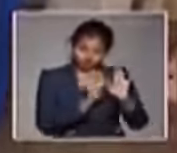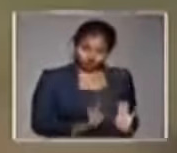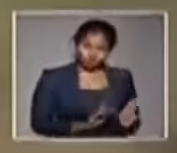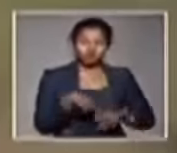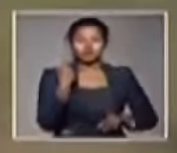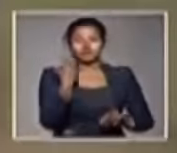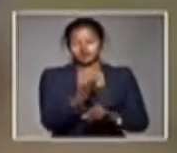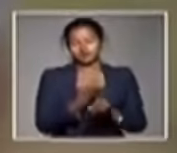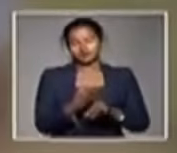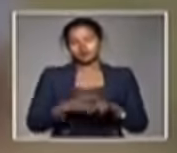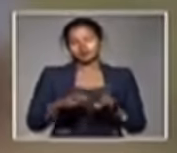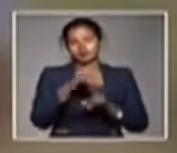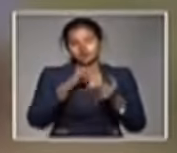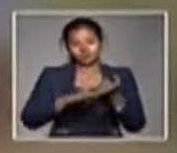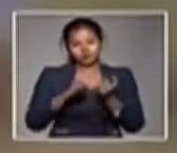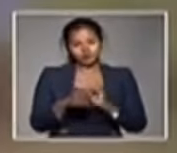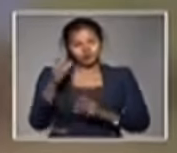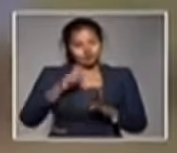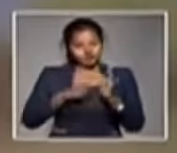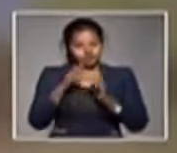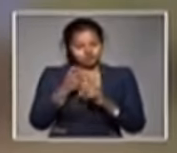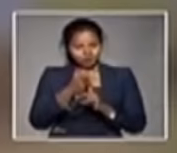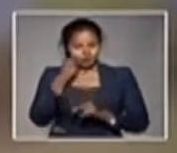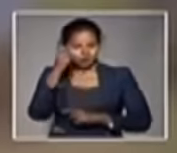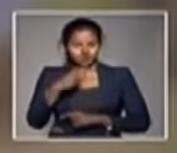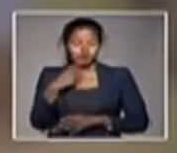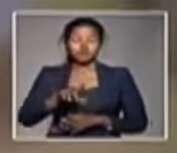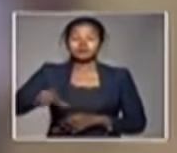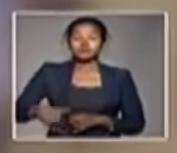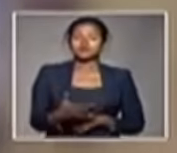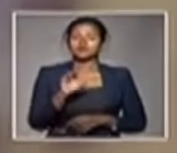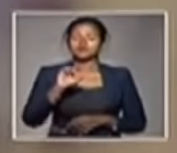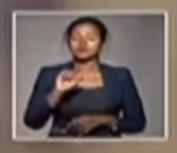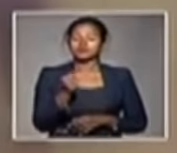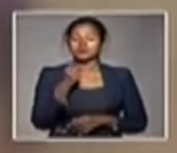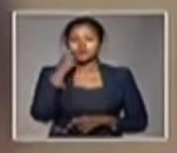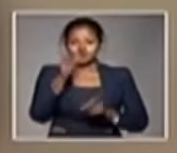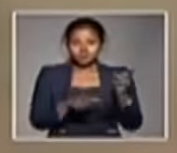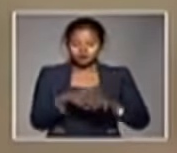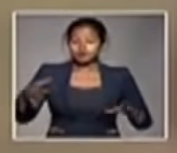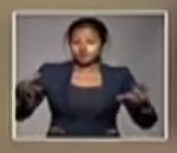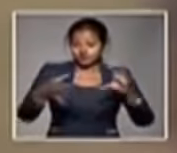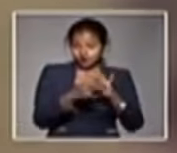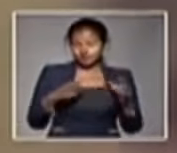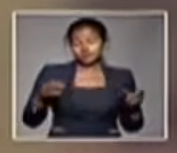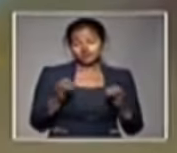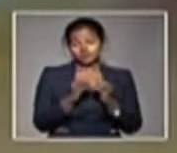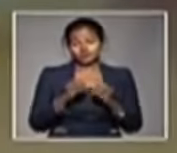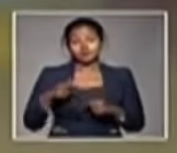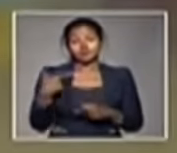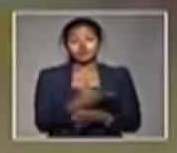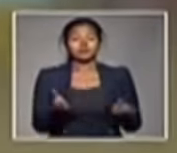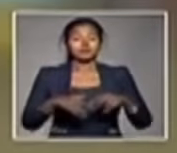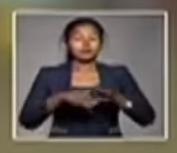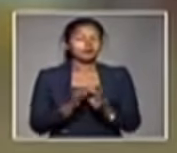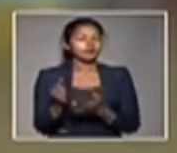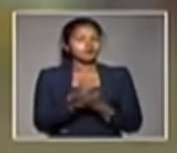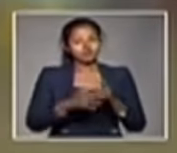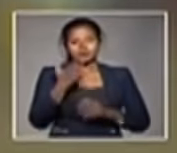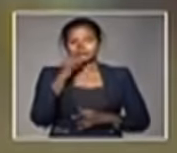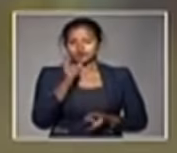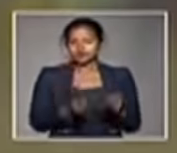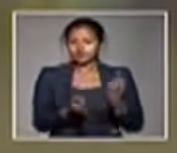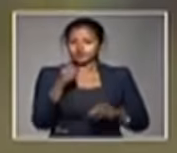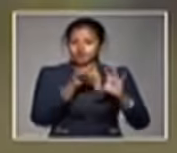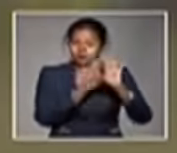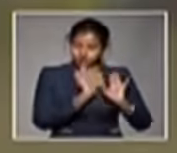District Secretary Janaka Kumara said 750 people attached to the Beruwala Fisheries Harbour were directed to PCR tests